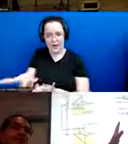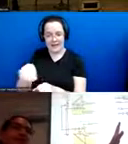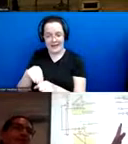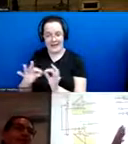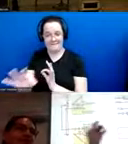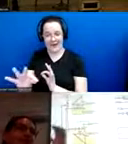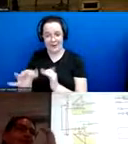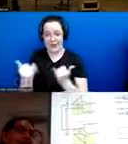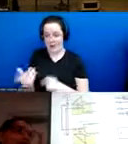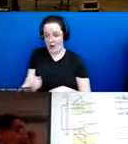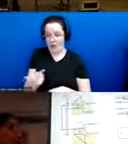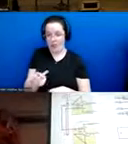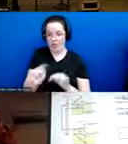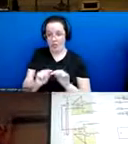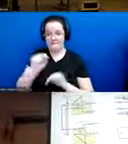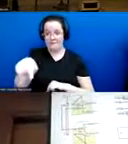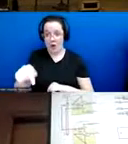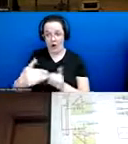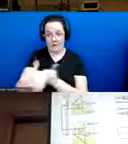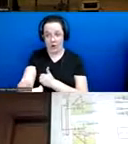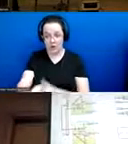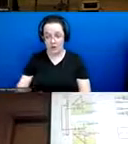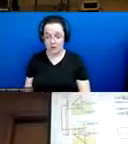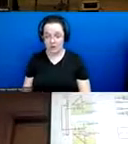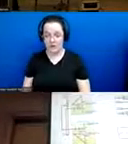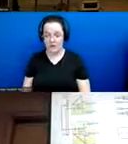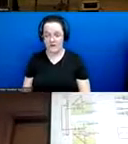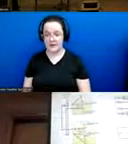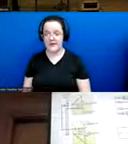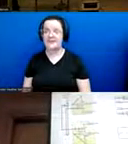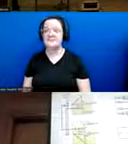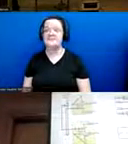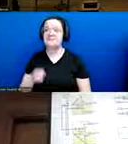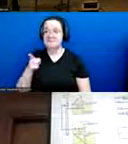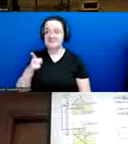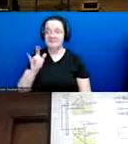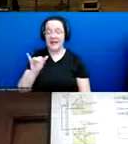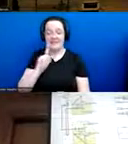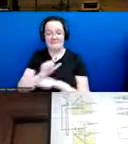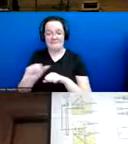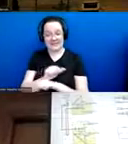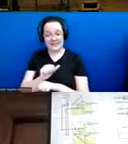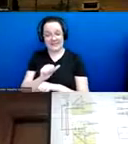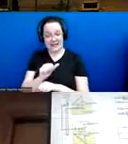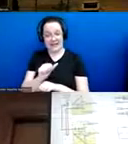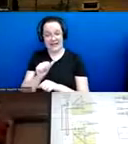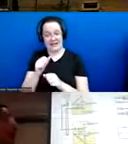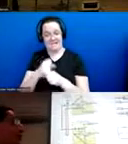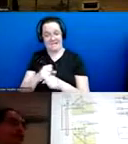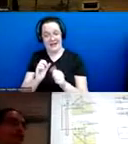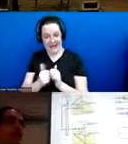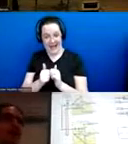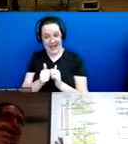apart. Right? This is actually a very nice result and is basically constructed on the basis that these Bell states